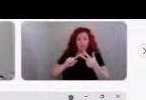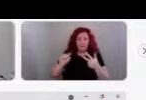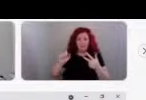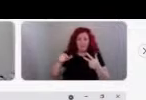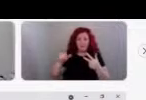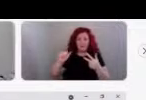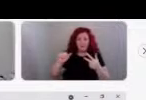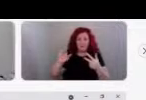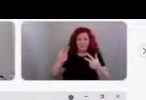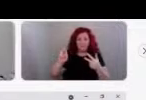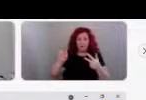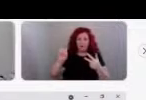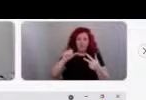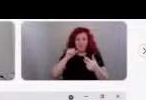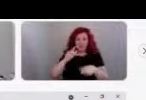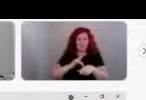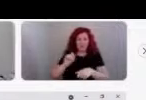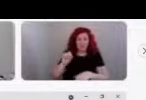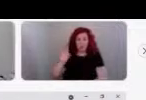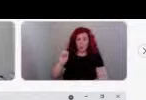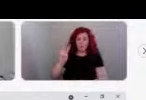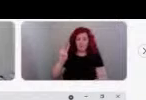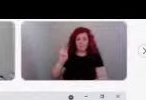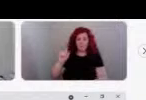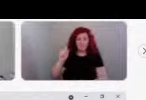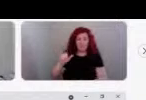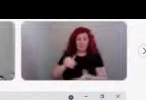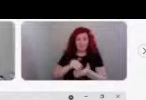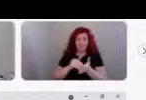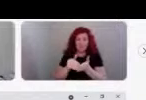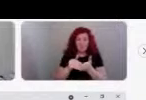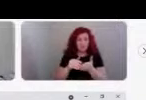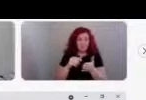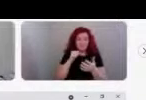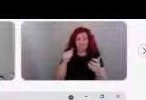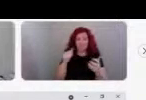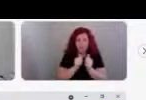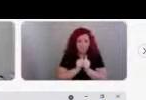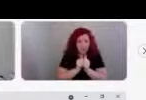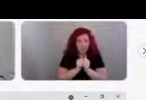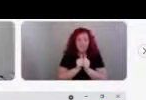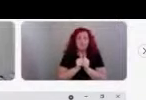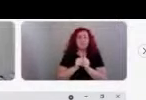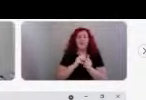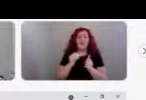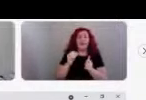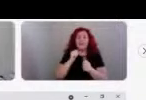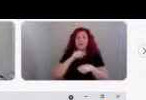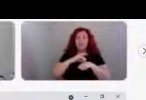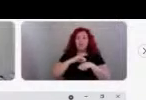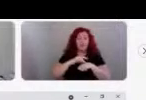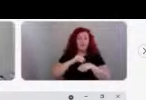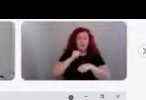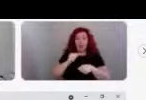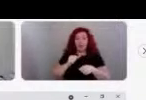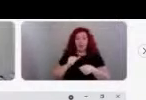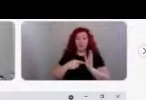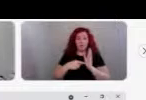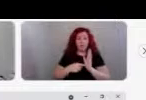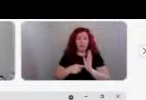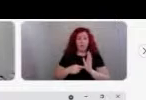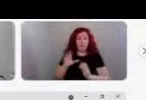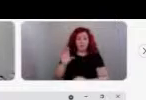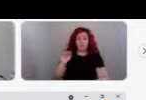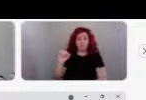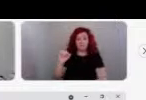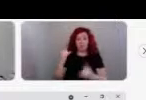this new district is neither geographically compact nor does it represent communities of interest the current map has